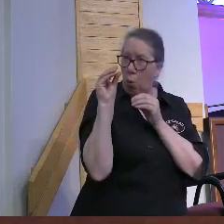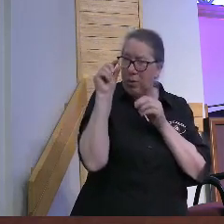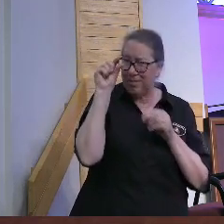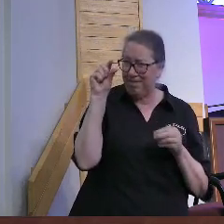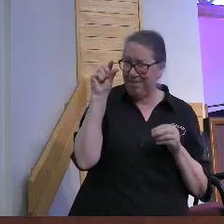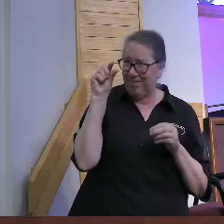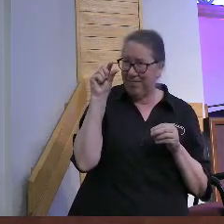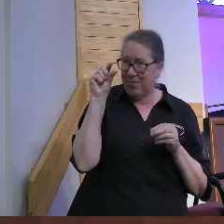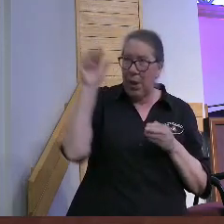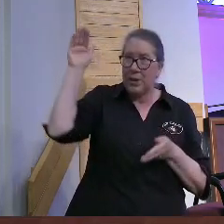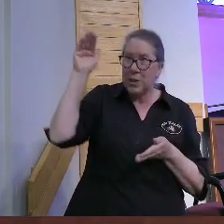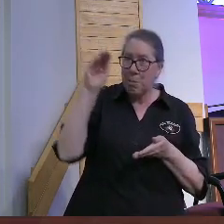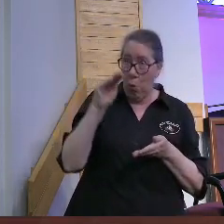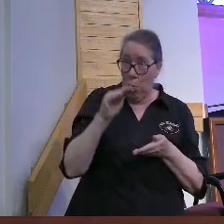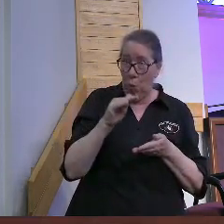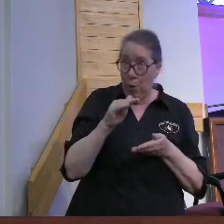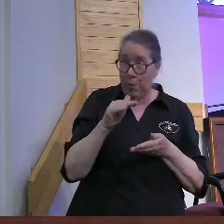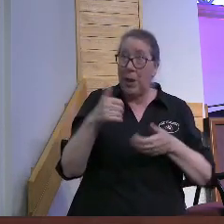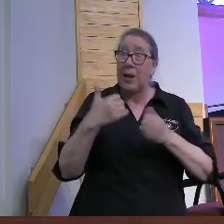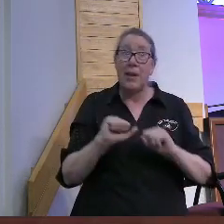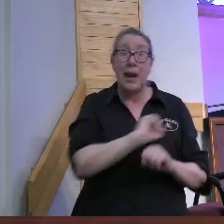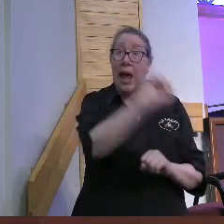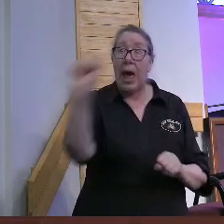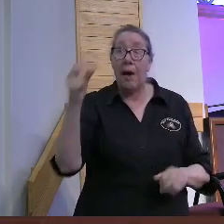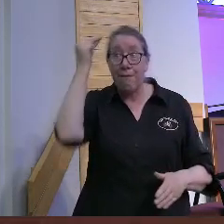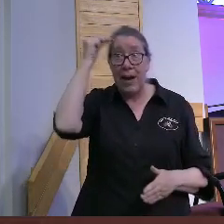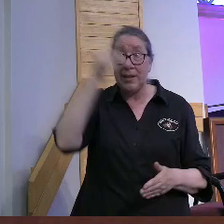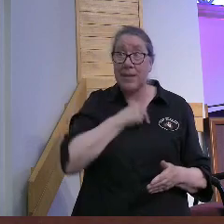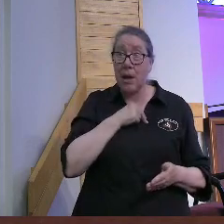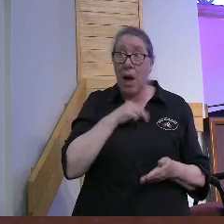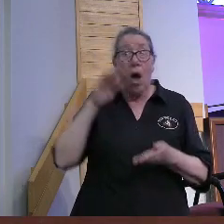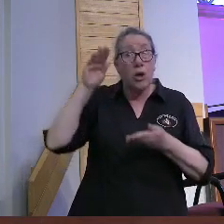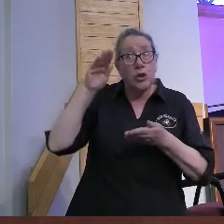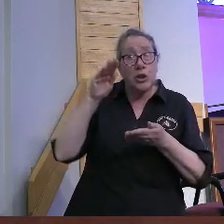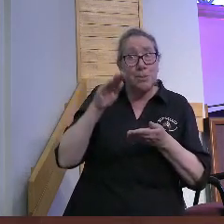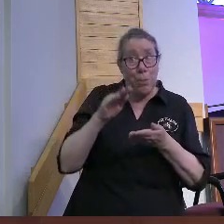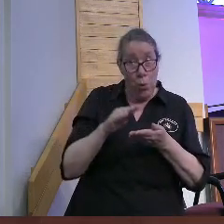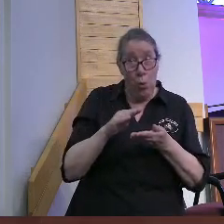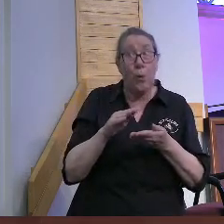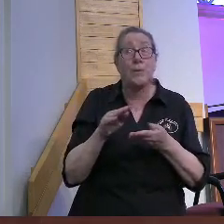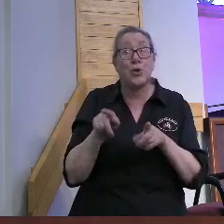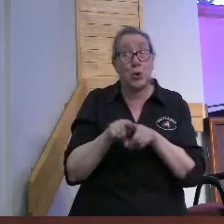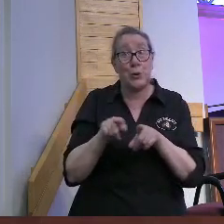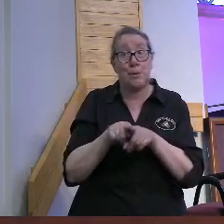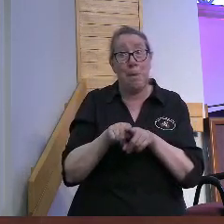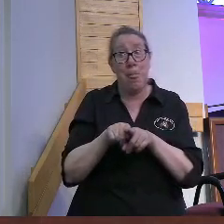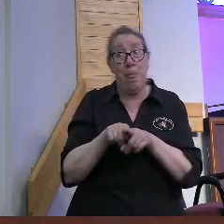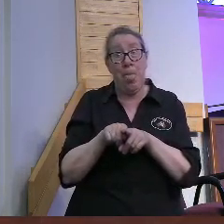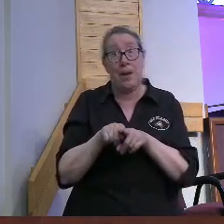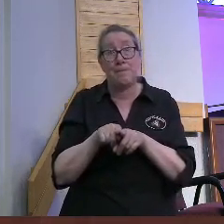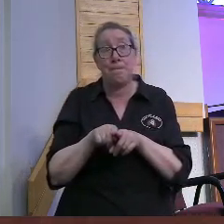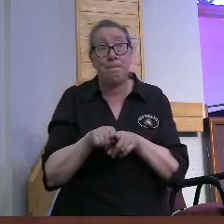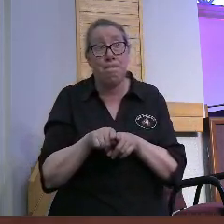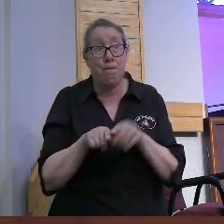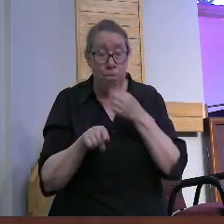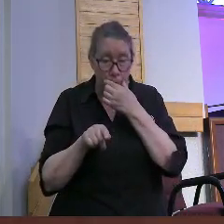then our faith becomes small. And that's very easy. In fact, our perception doesn't change the reality that God is big, large,